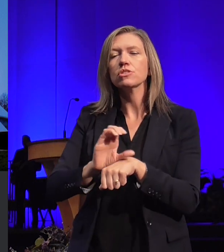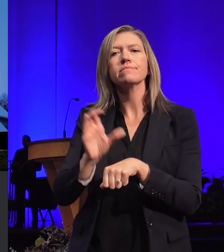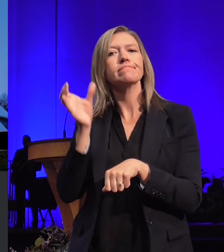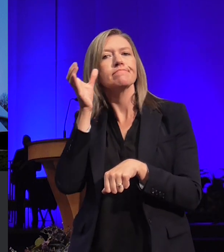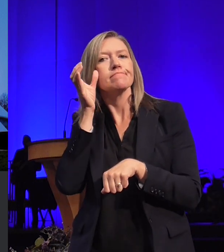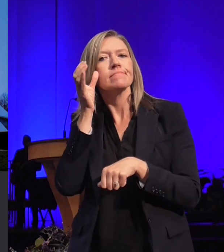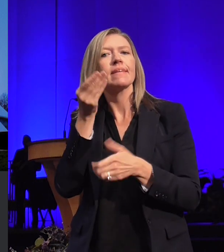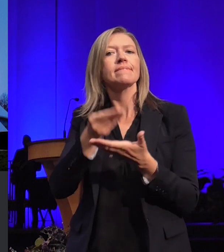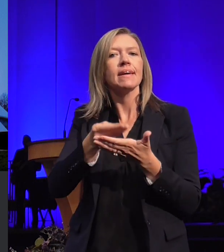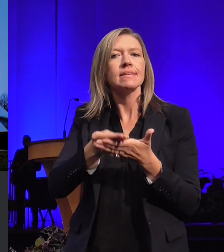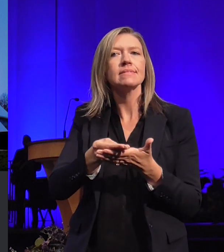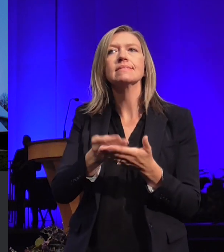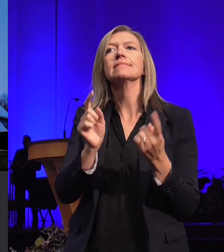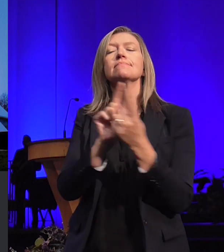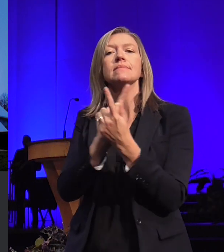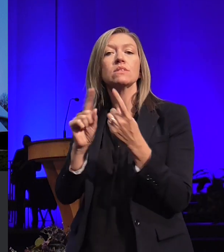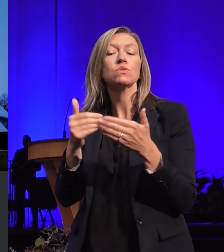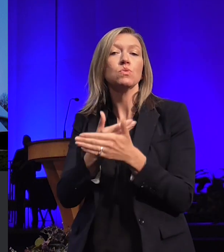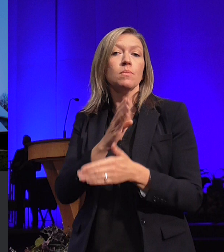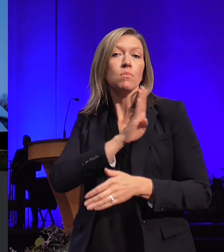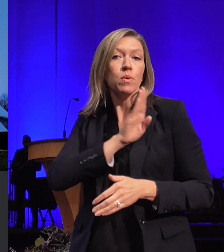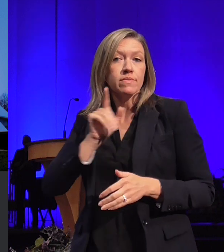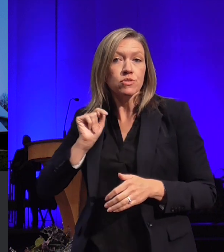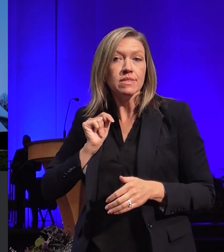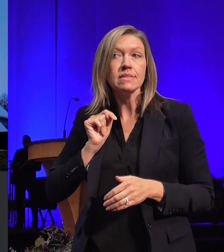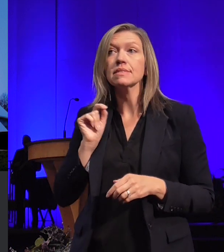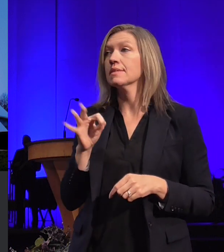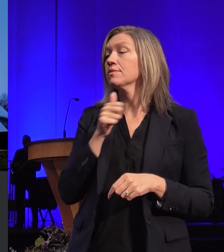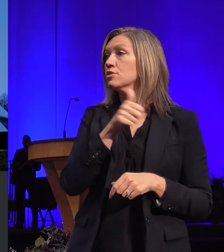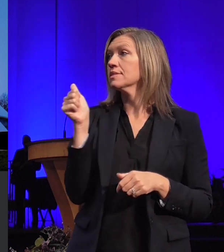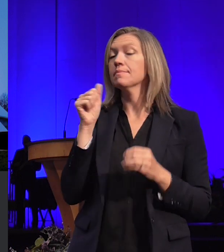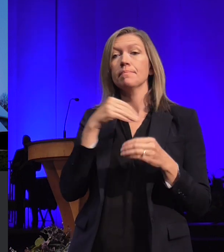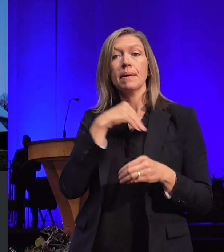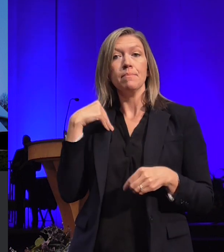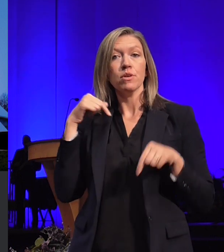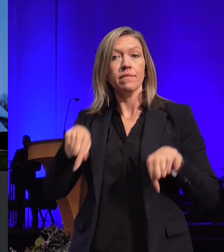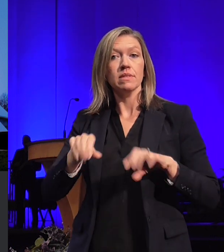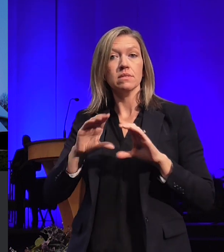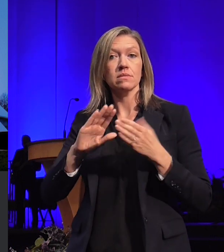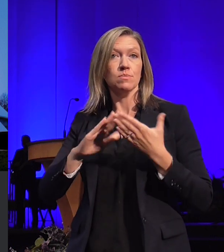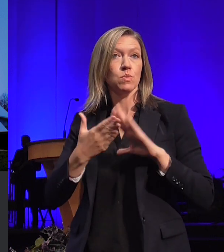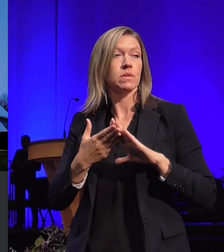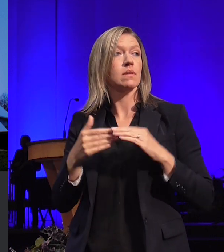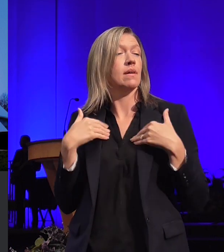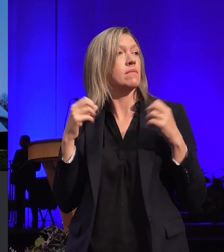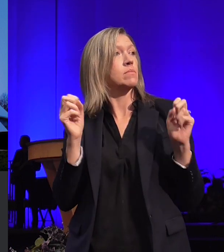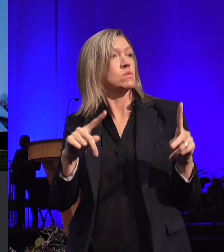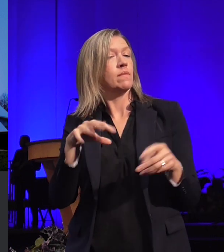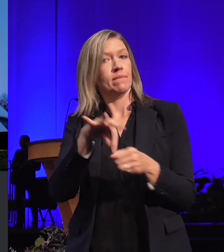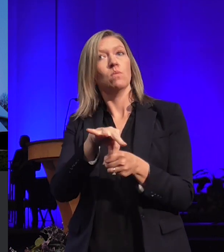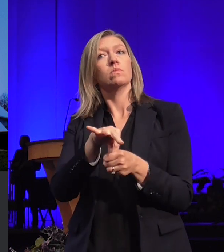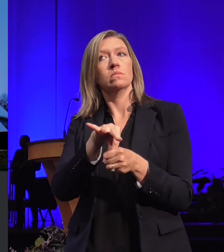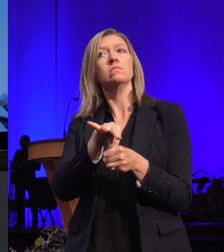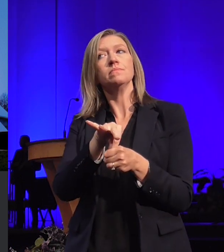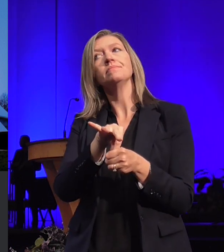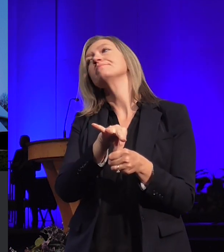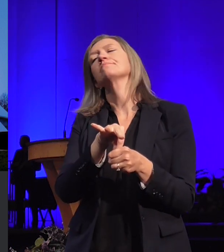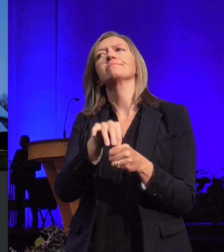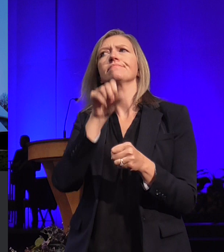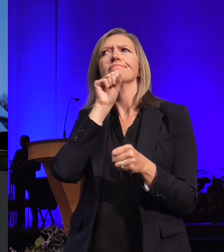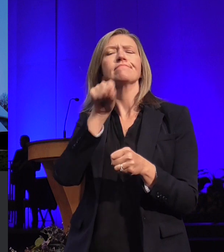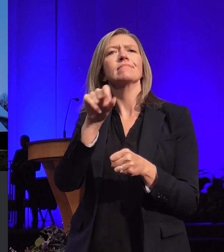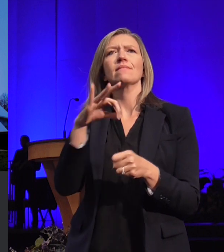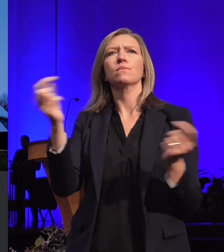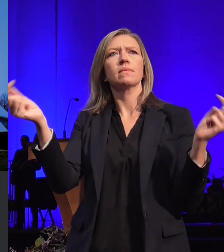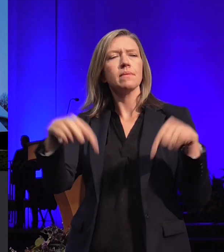finances, and meet our new Board of Trustees. And if you are a member of our community, you have the opportunity to actually get to vote. So we'd love for you to